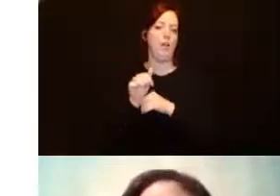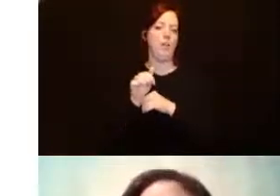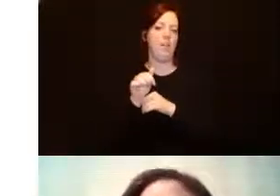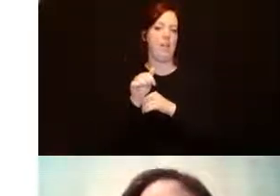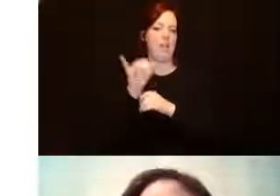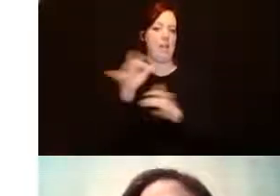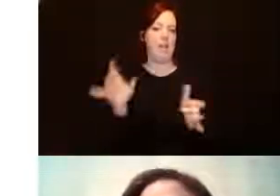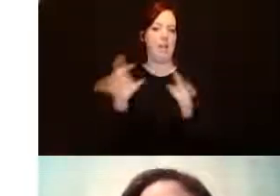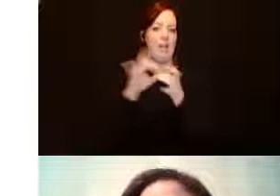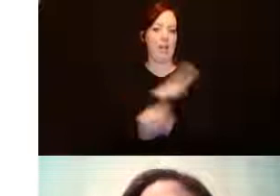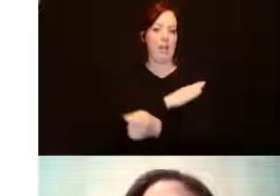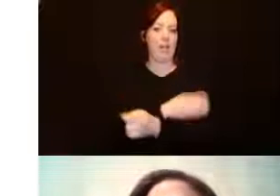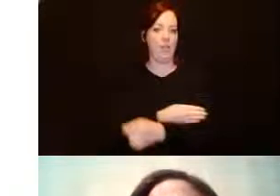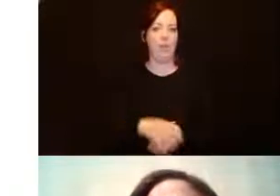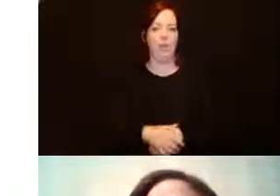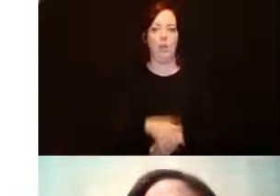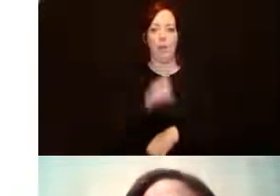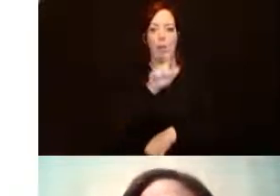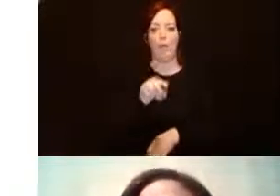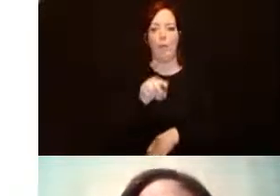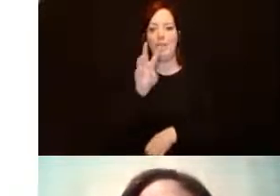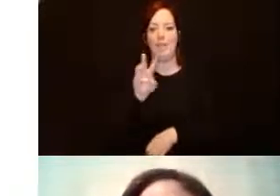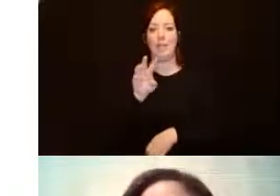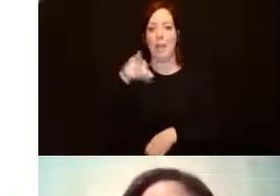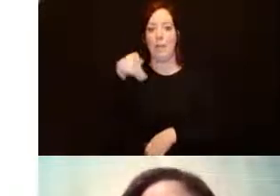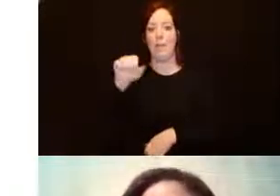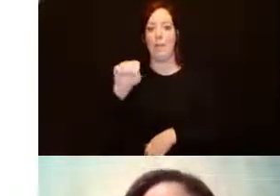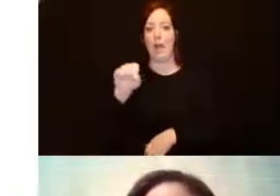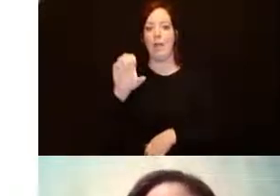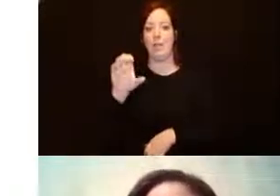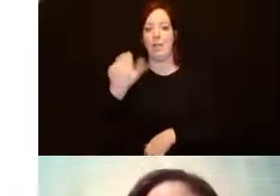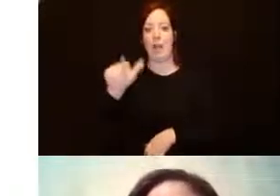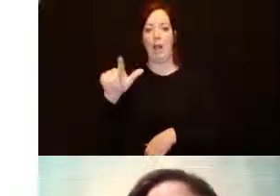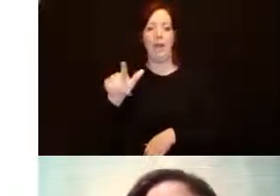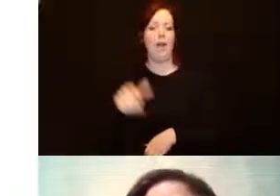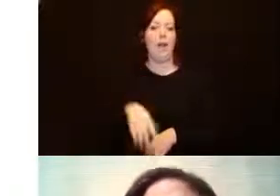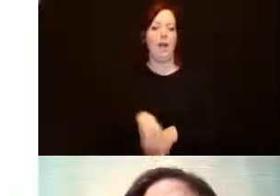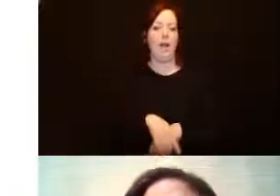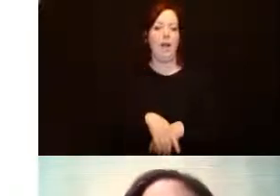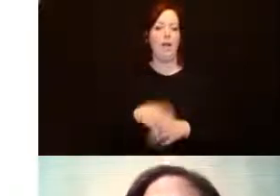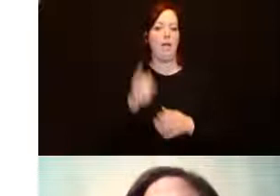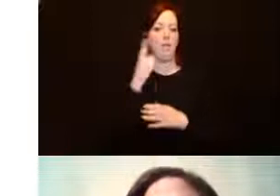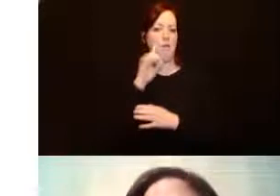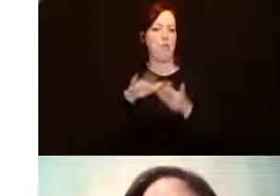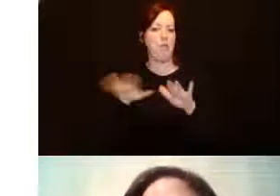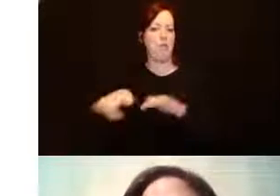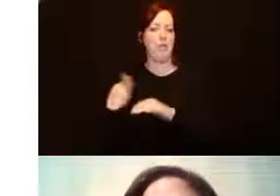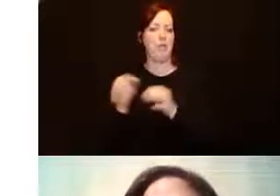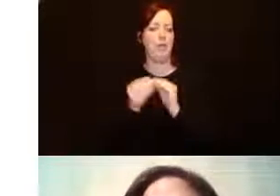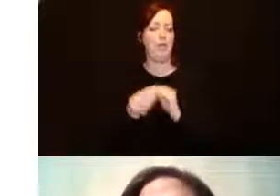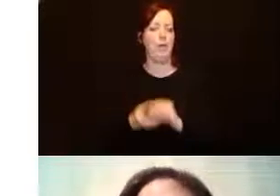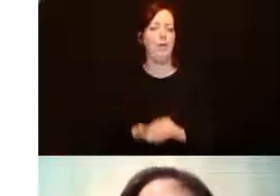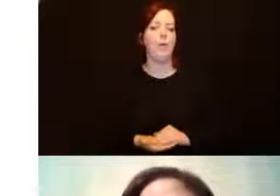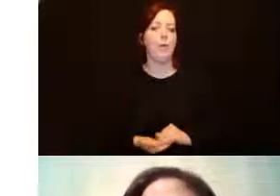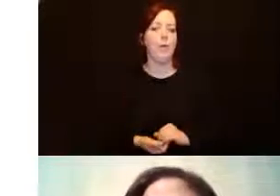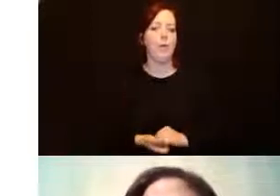1.6 pascals for adults and 0.51 for children. I didn't put the scale for